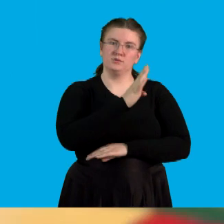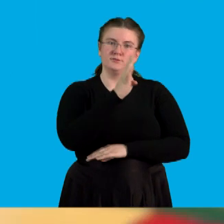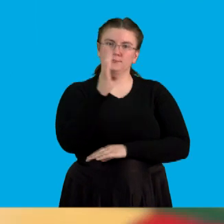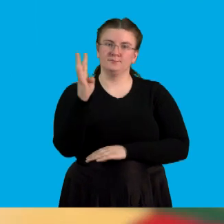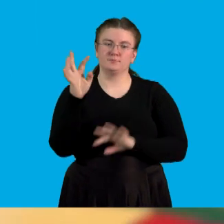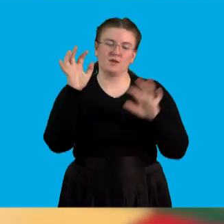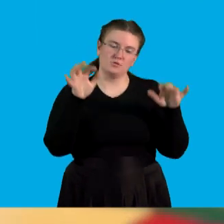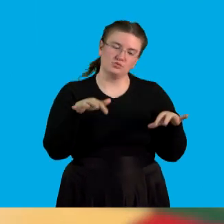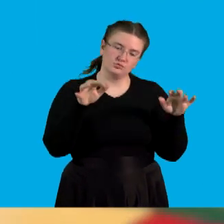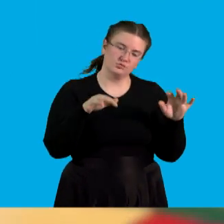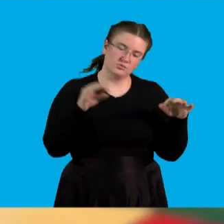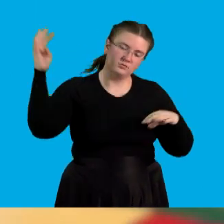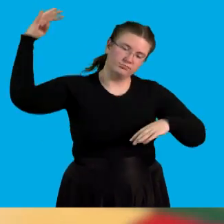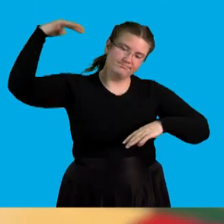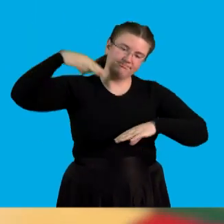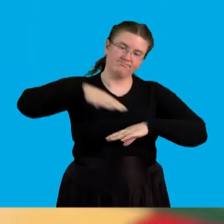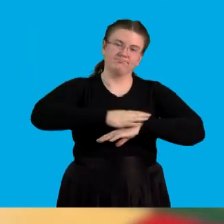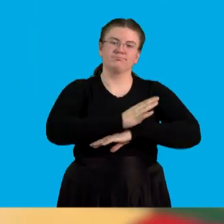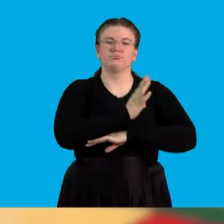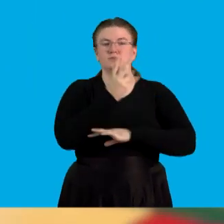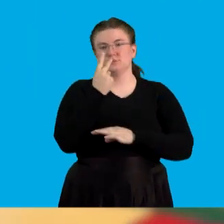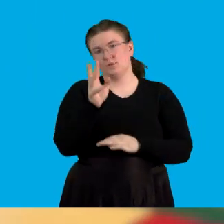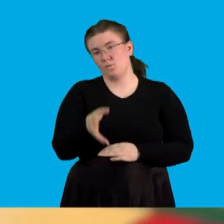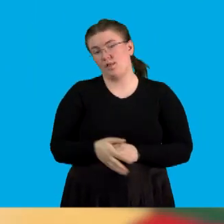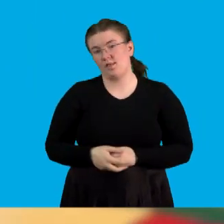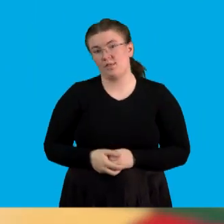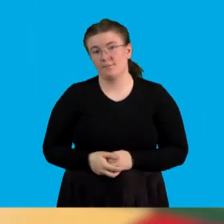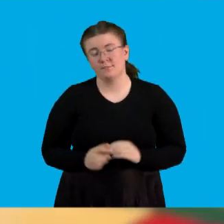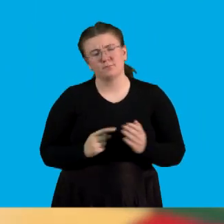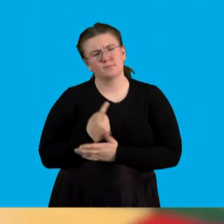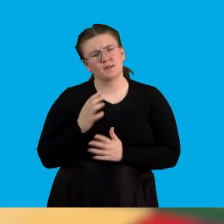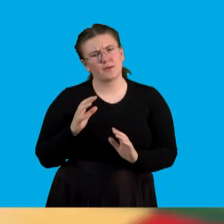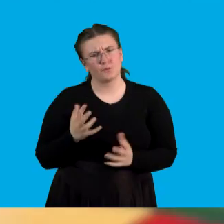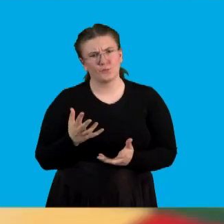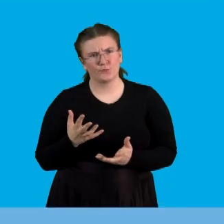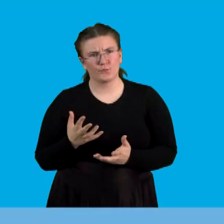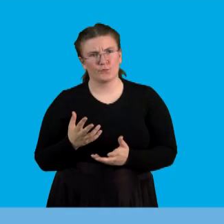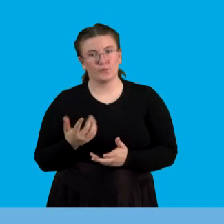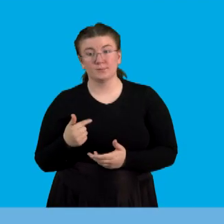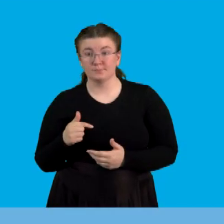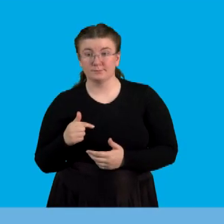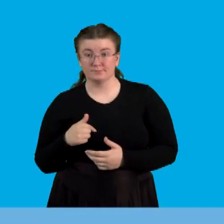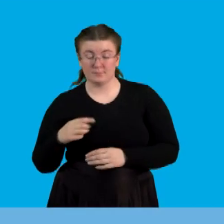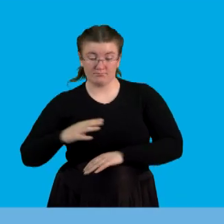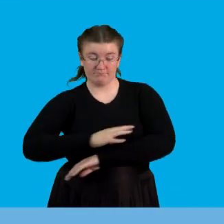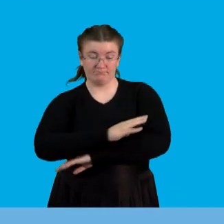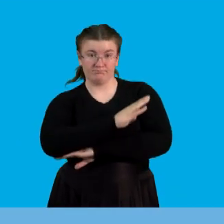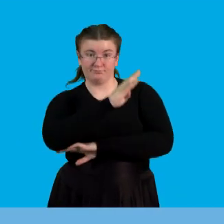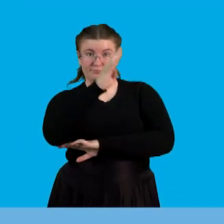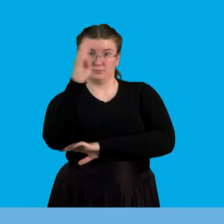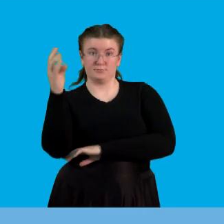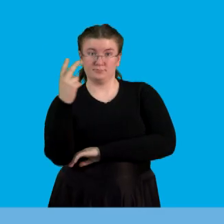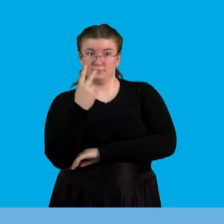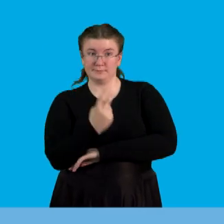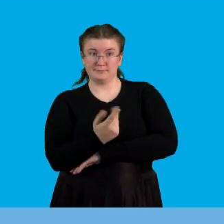a light rain, and then the sunlight that comes after that rain. So how does this happen? When we see a rainbow,